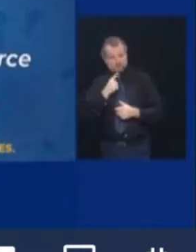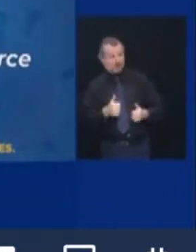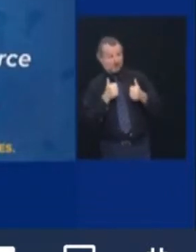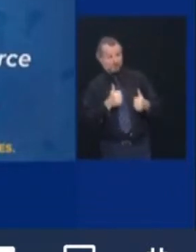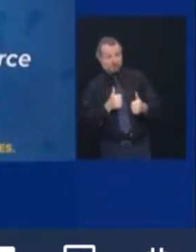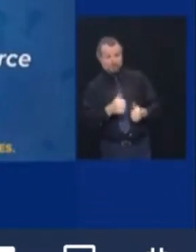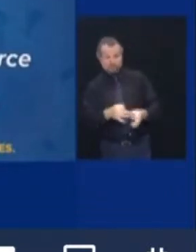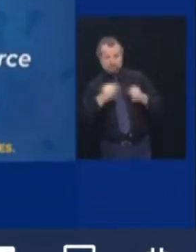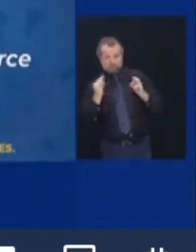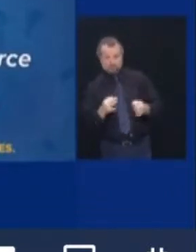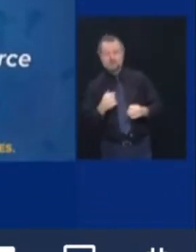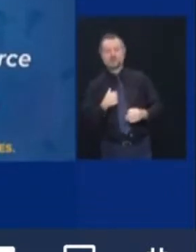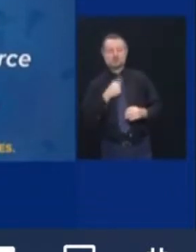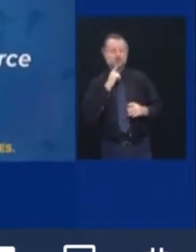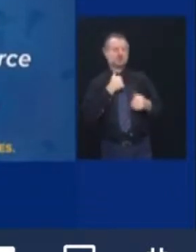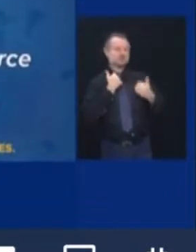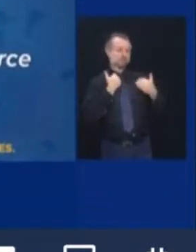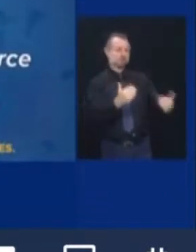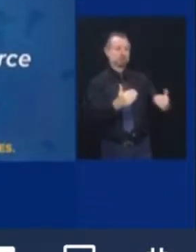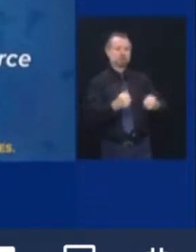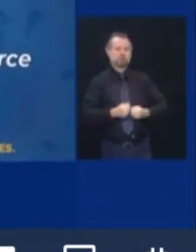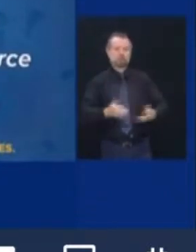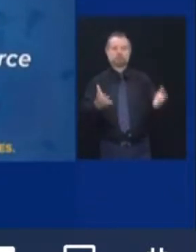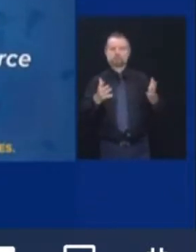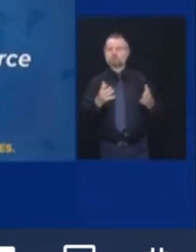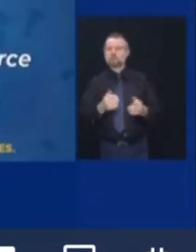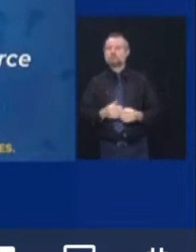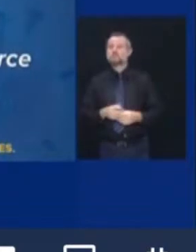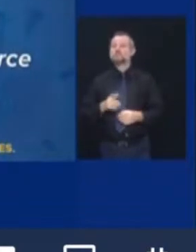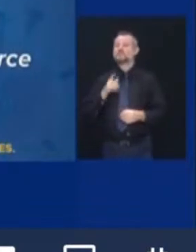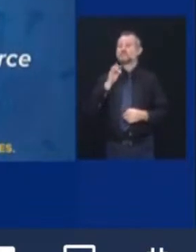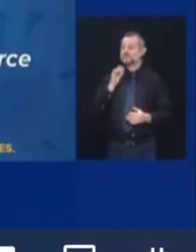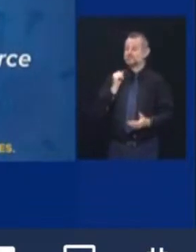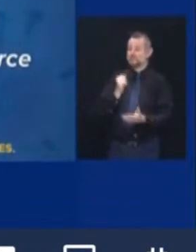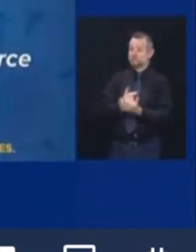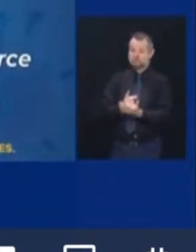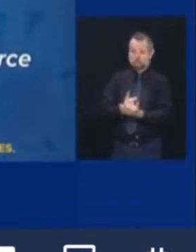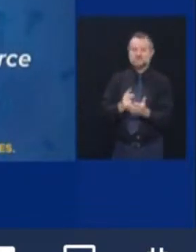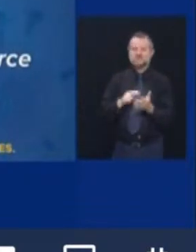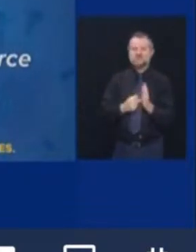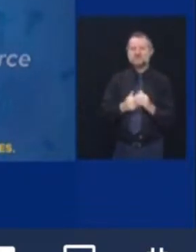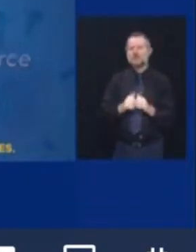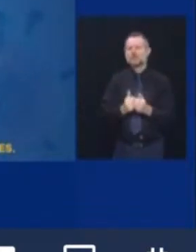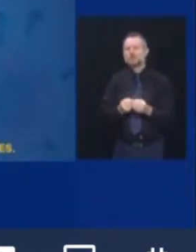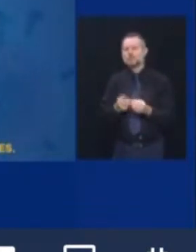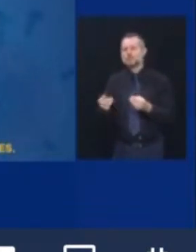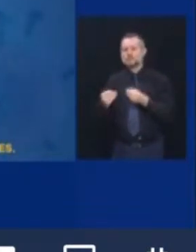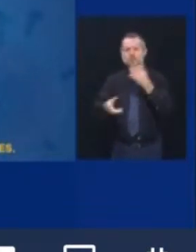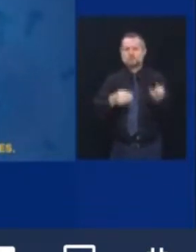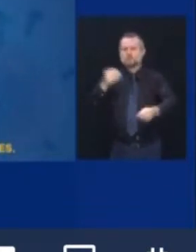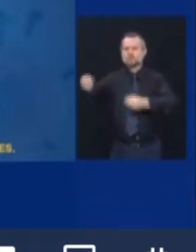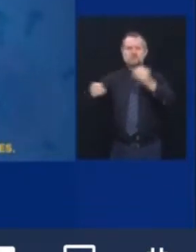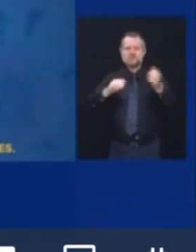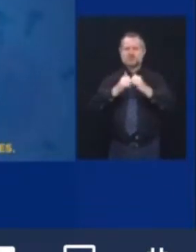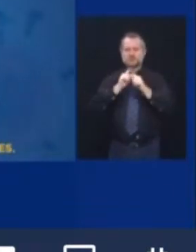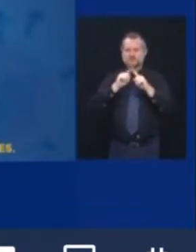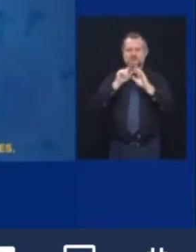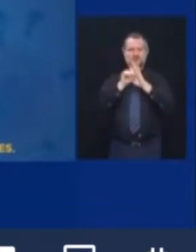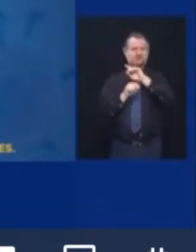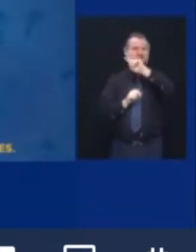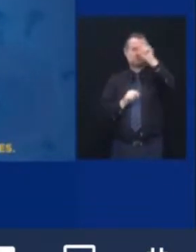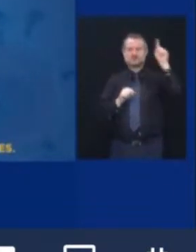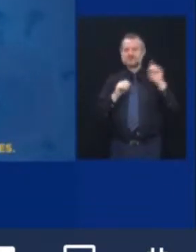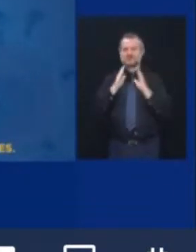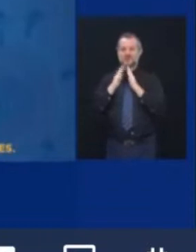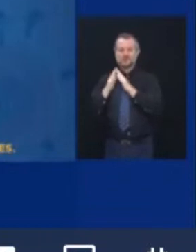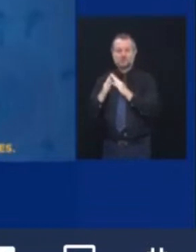state. How do you administer the vaccines? And let's not make the mistakes that